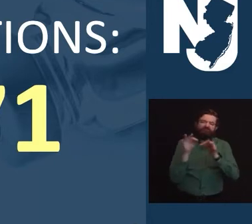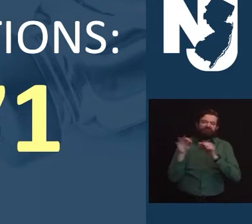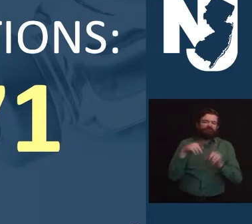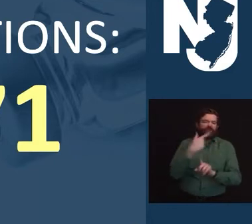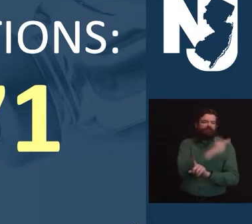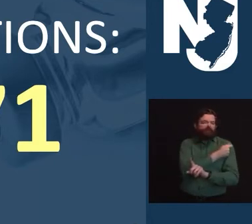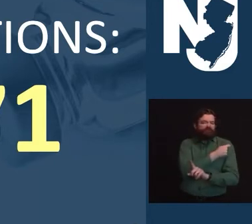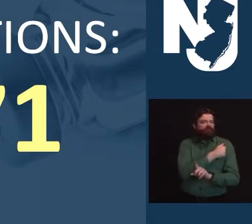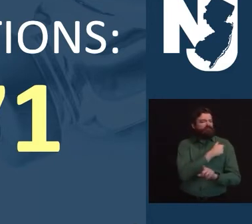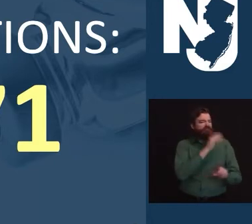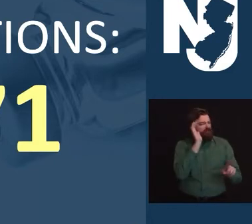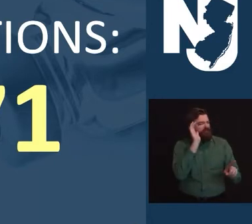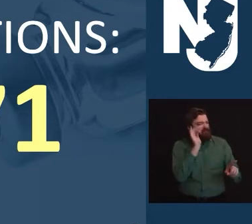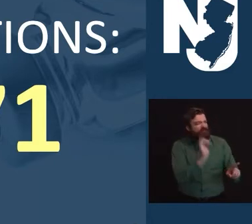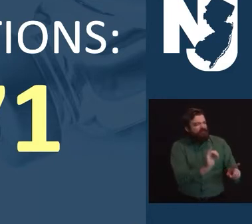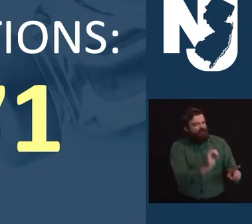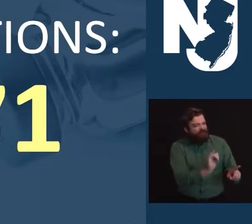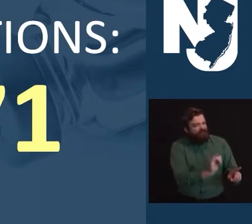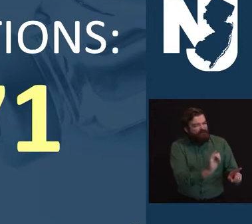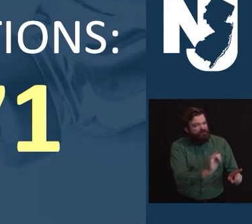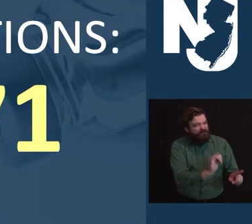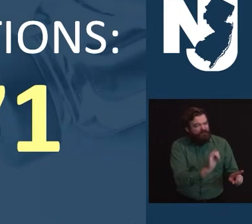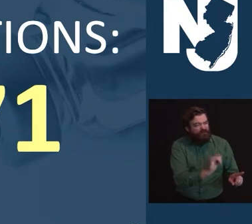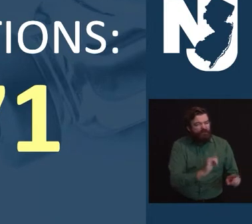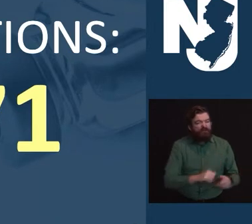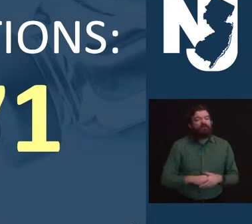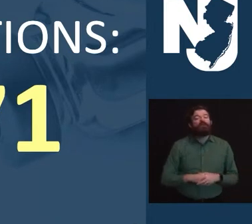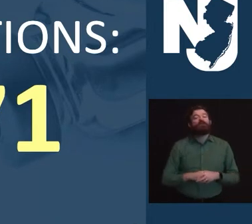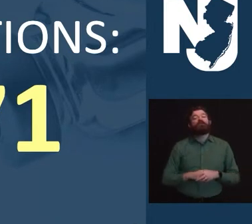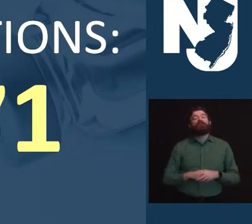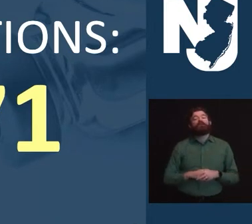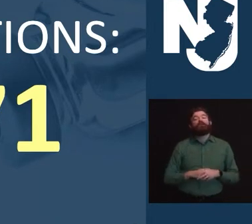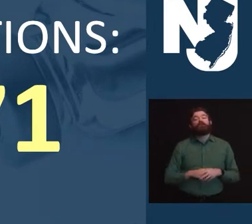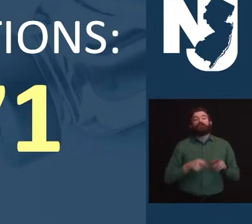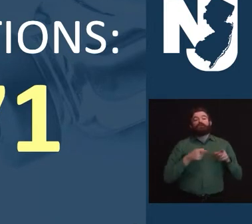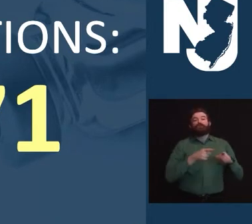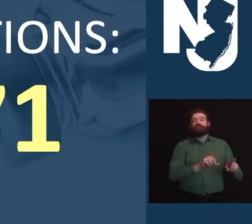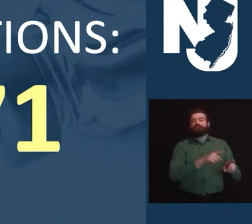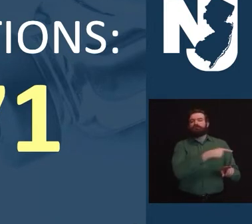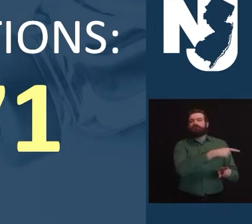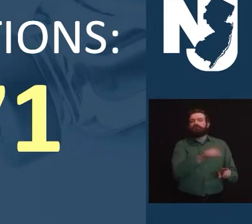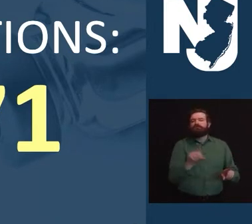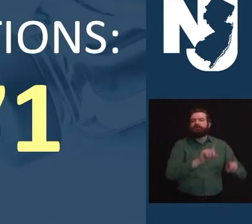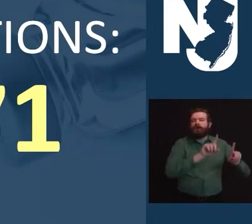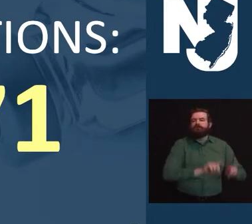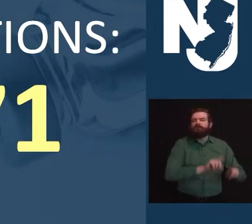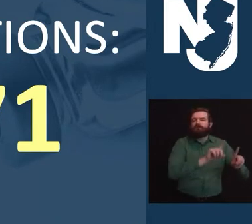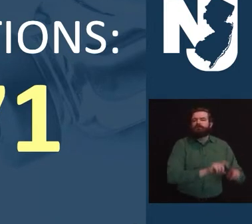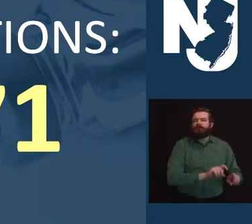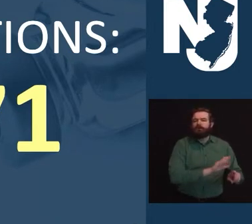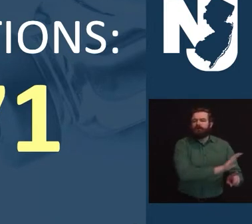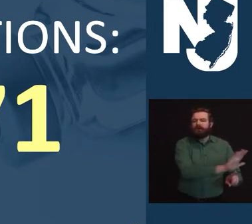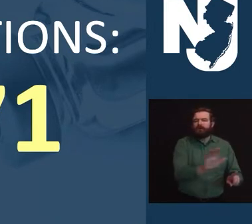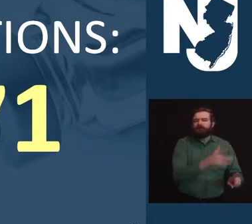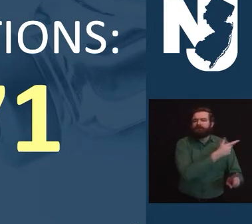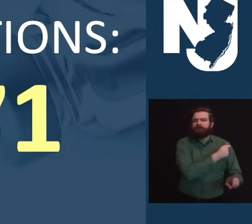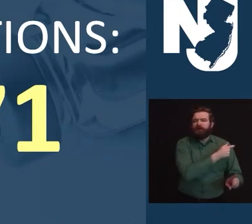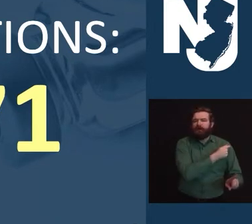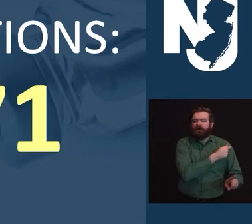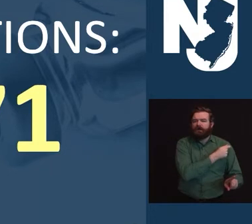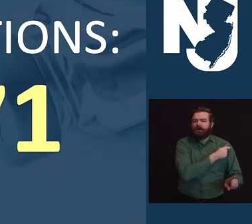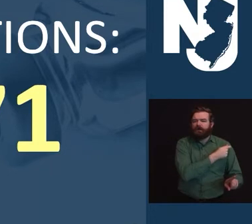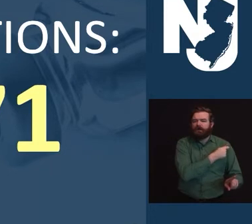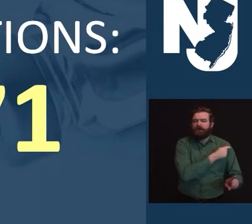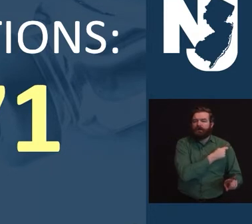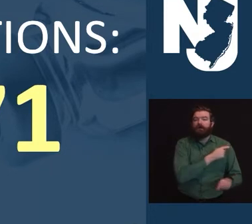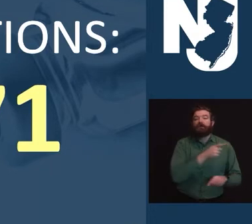deliberately in their trials, they went 40%, if my numbers are right, 40% US, 40% South America,